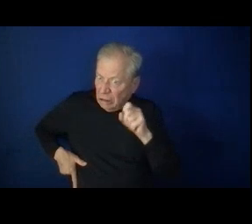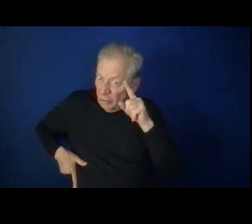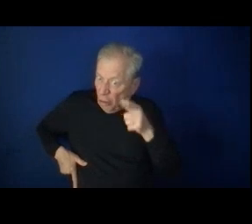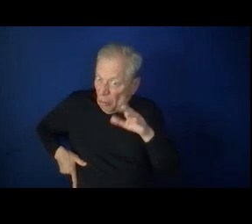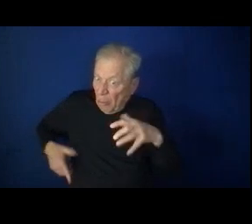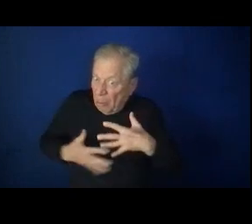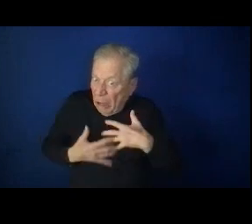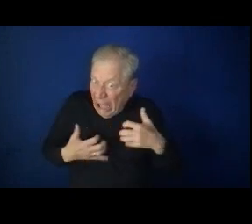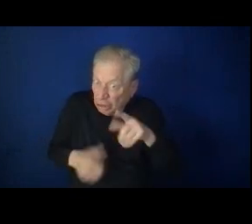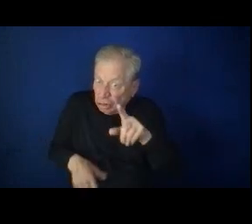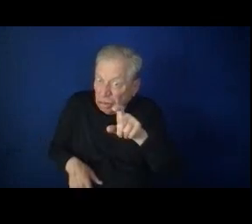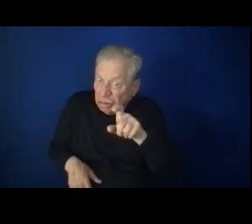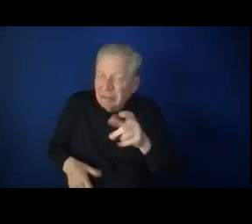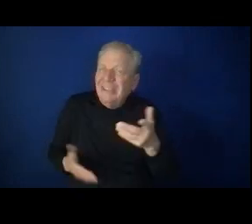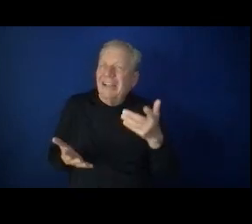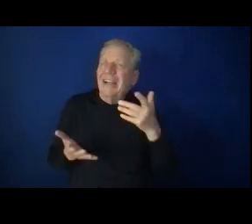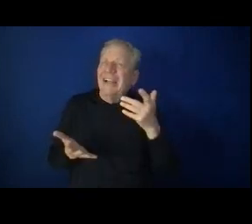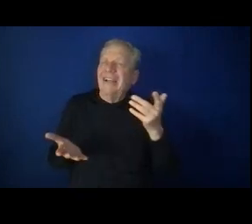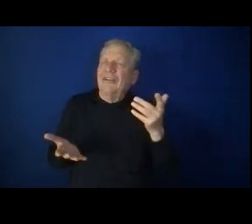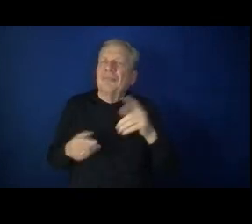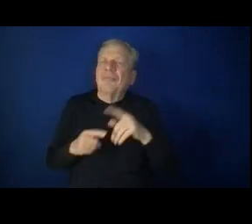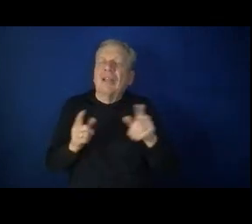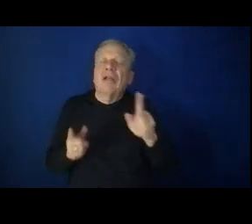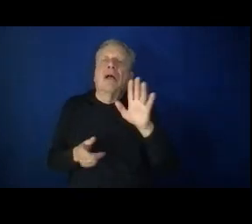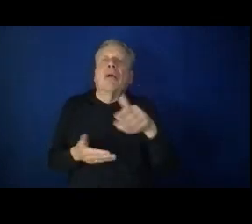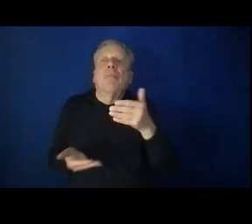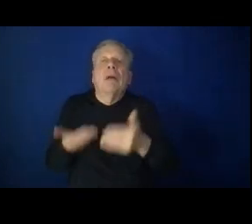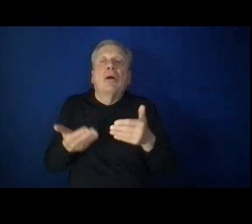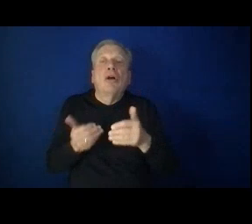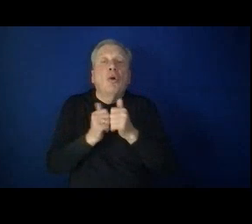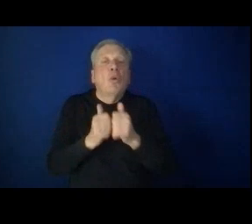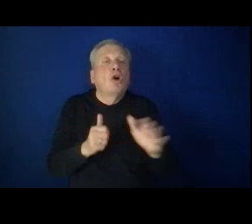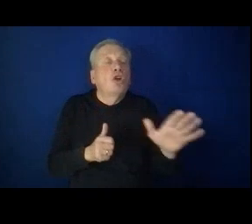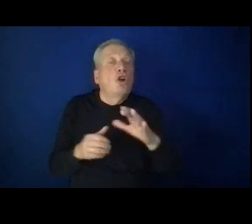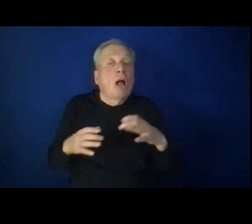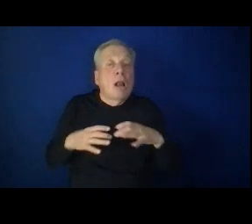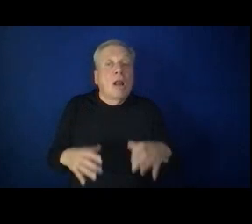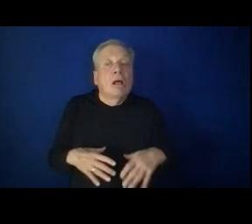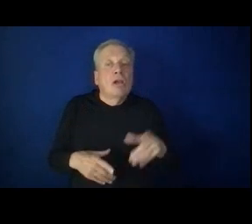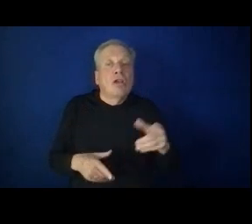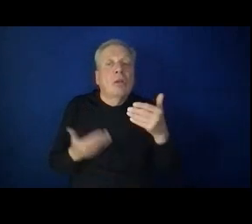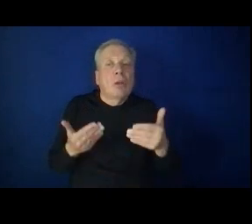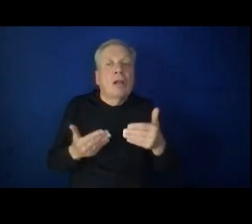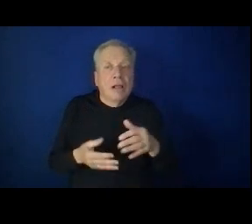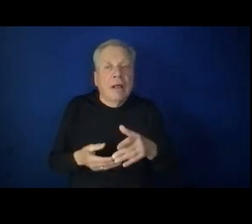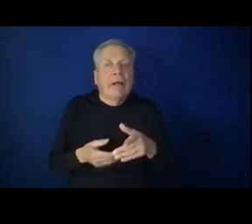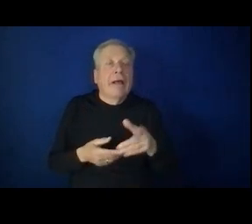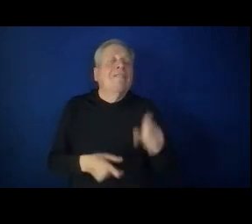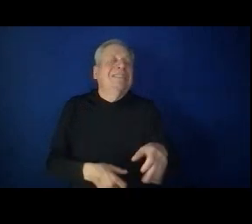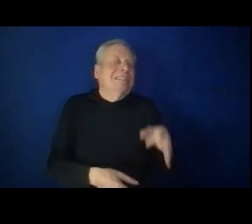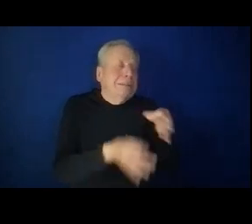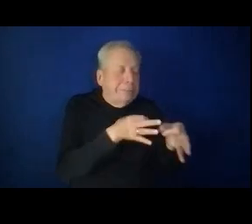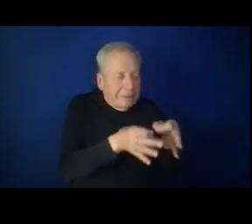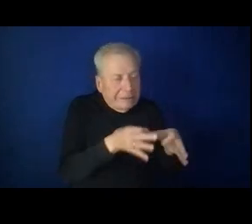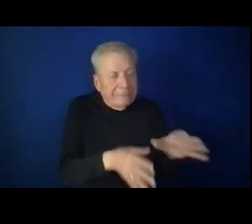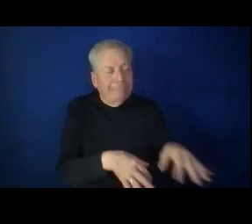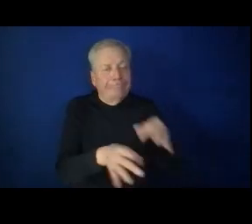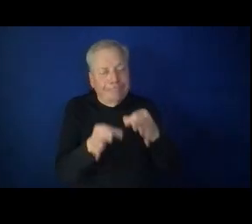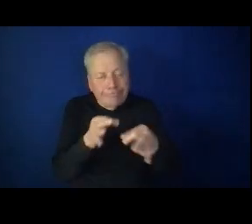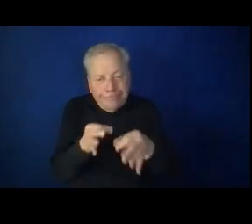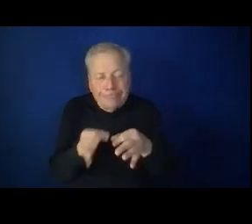that's for? And maybe with your clients, you find yourself explaining a little bit of that.